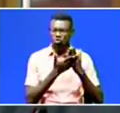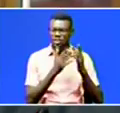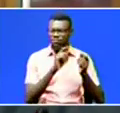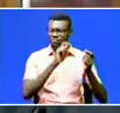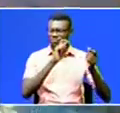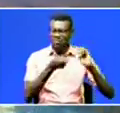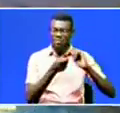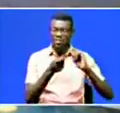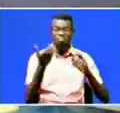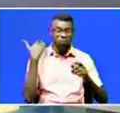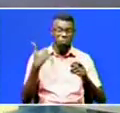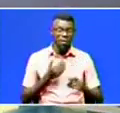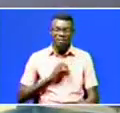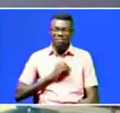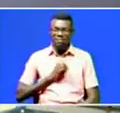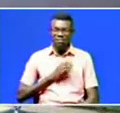theater before.